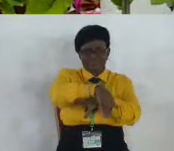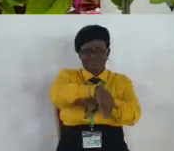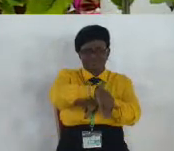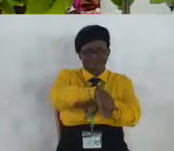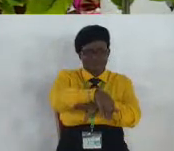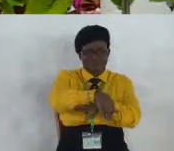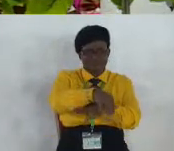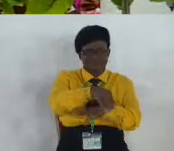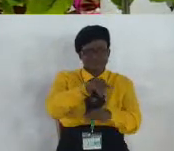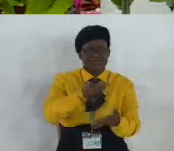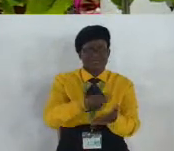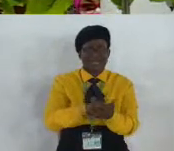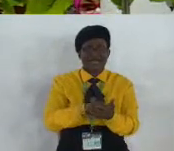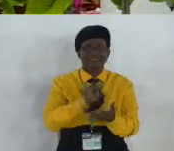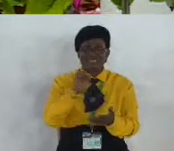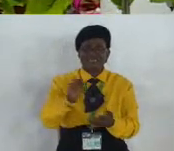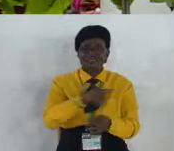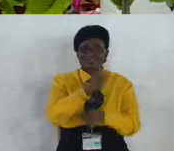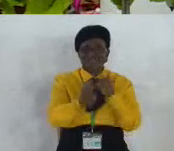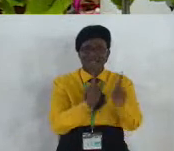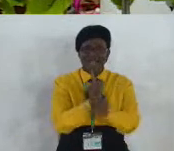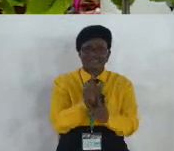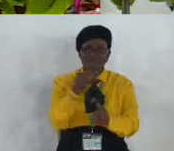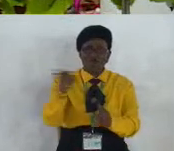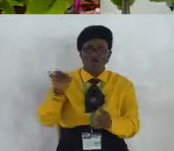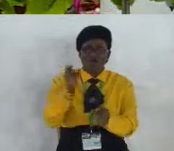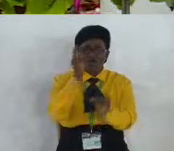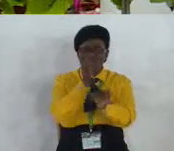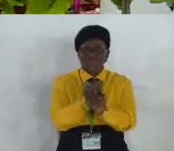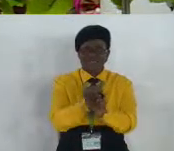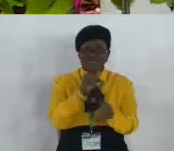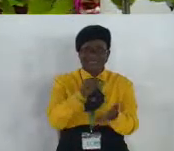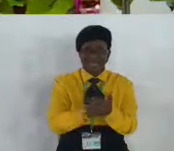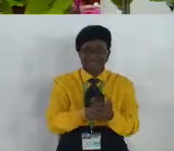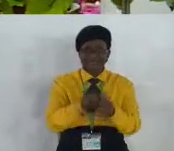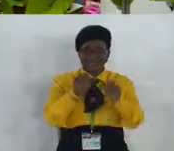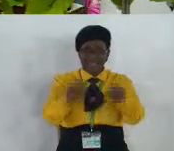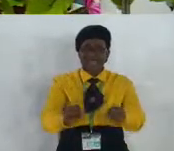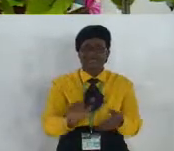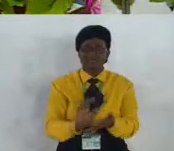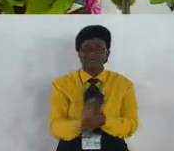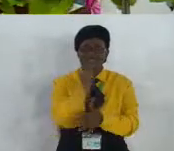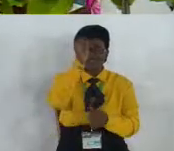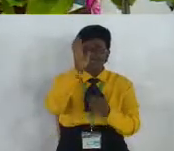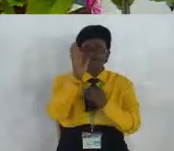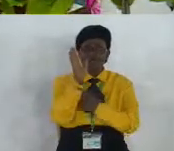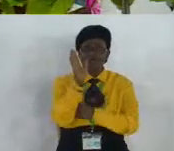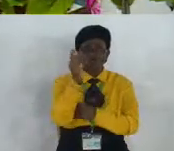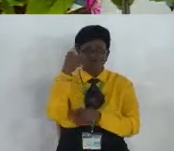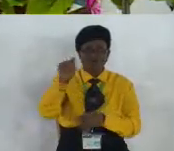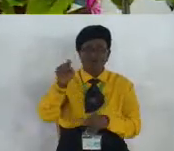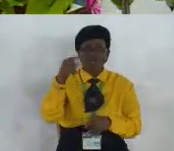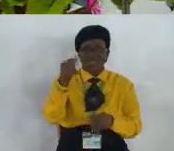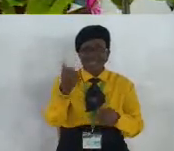As a kind of faith that can believe God for anything.